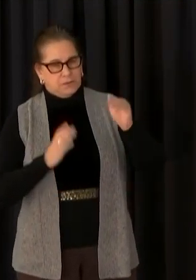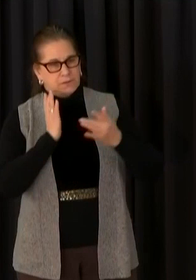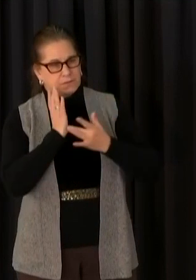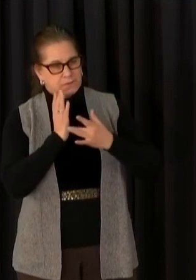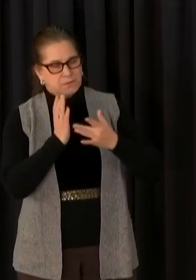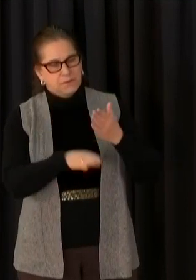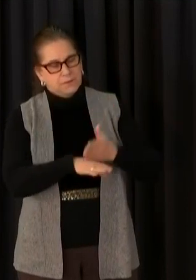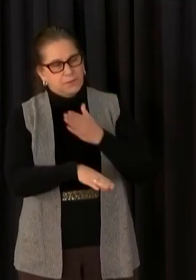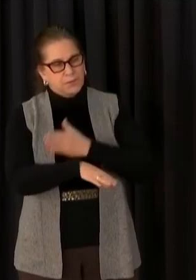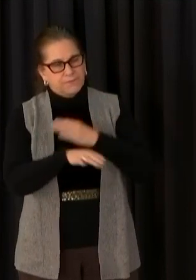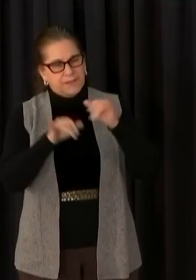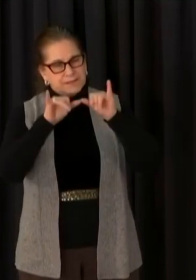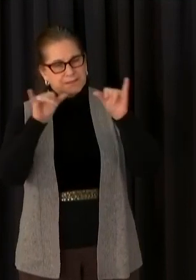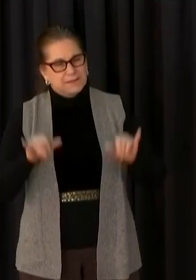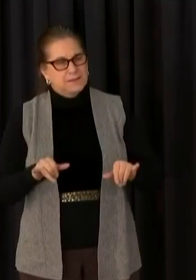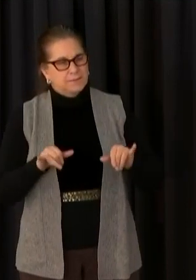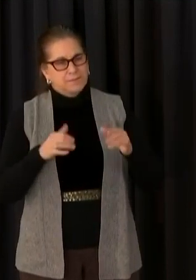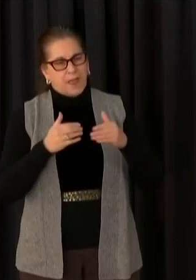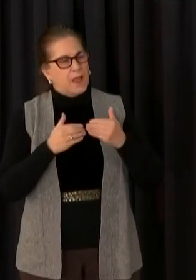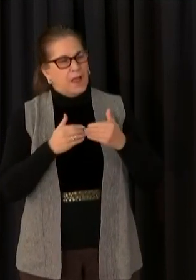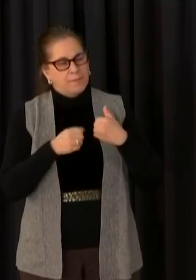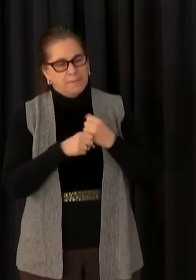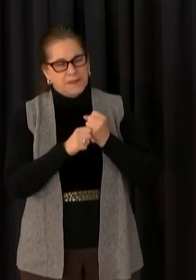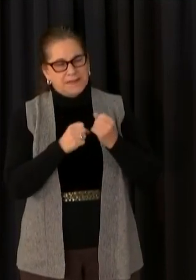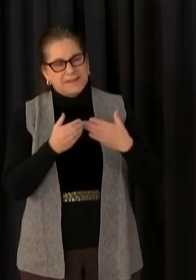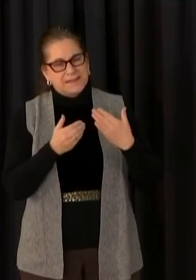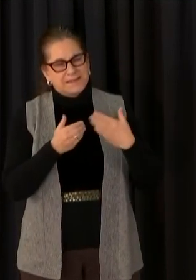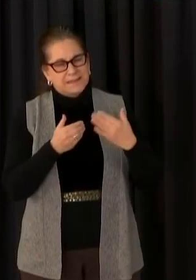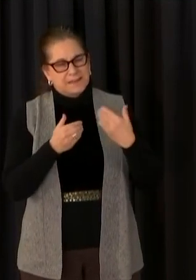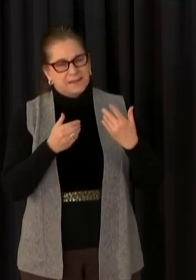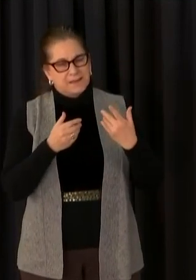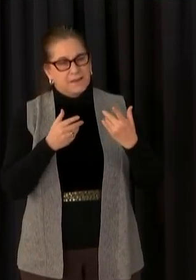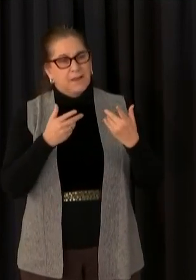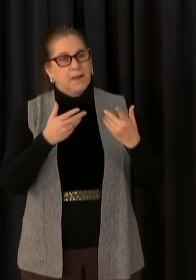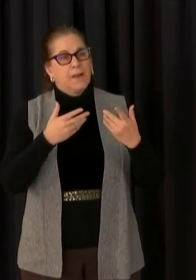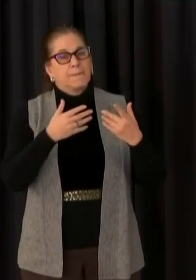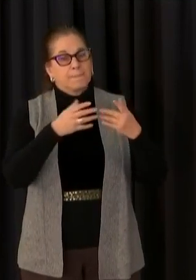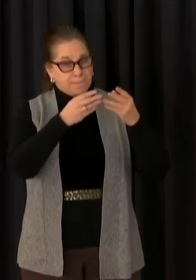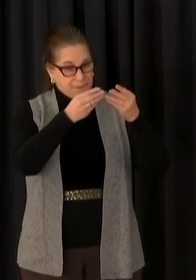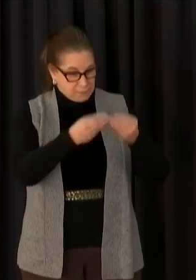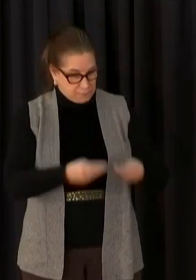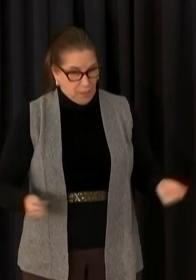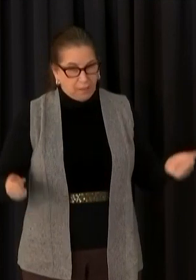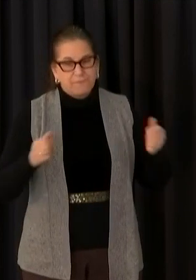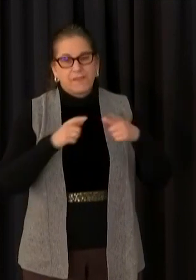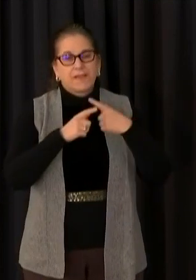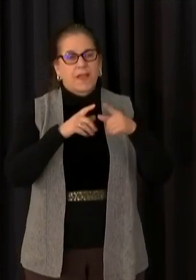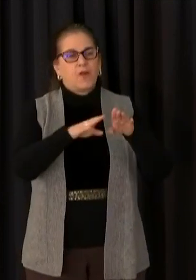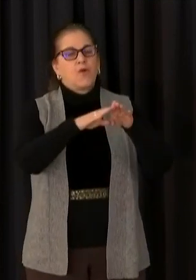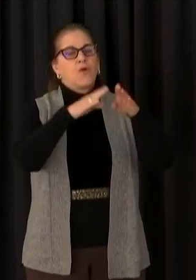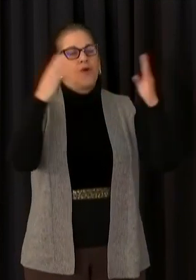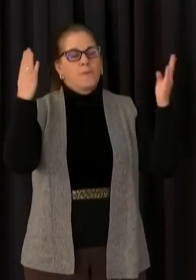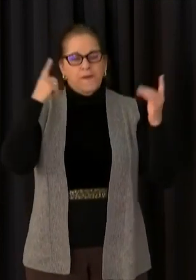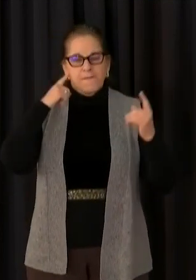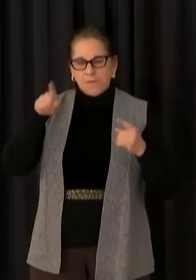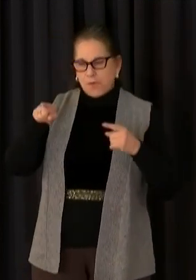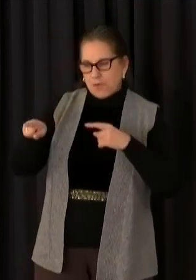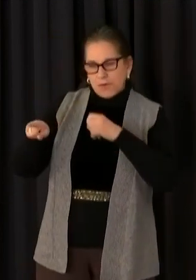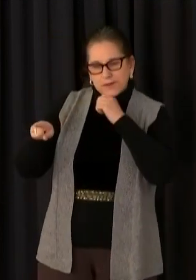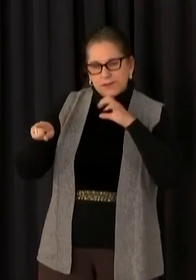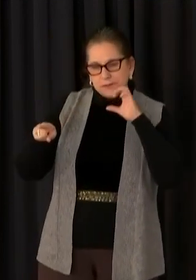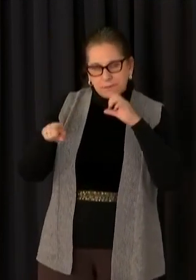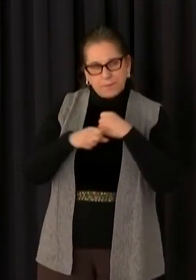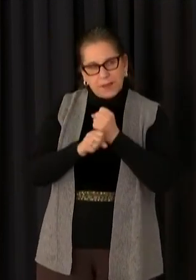these issues permanently before the system opens back up for individuals to make appointments, to ensure that alerts go out